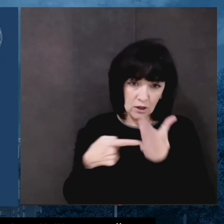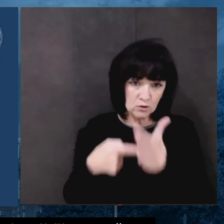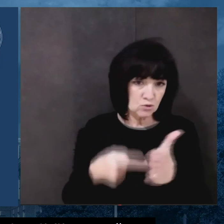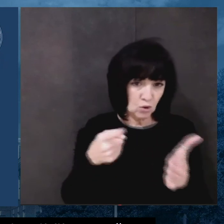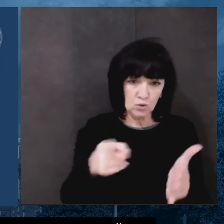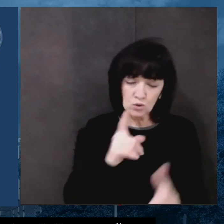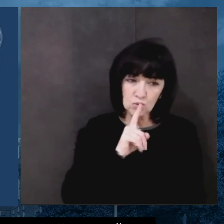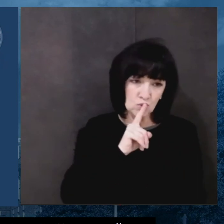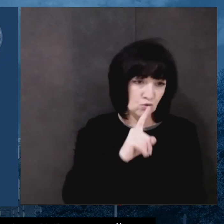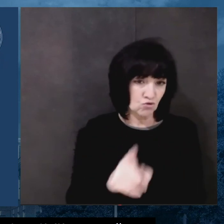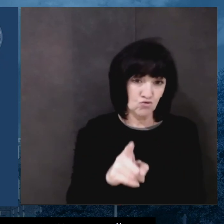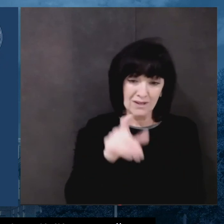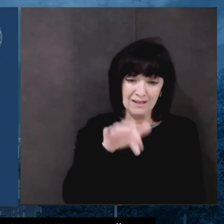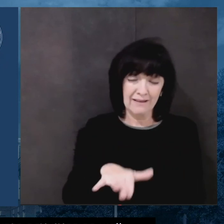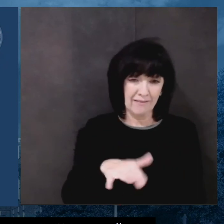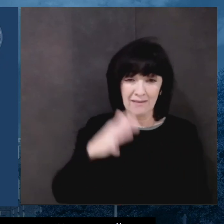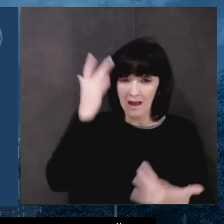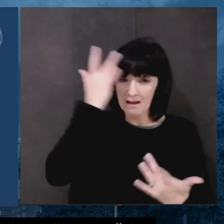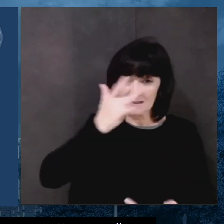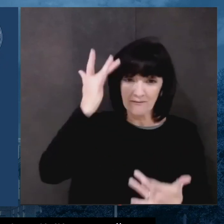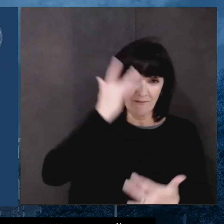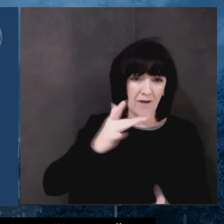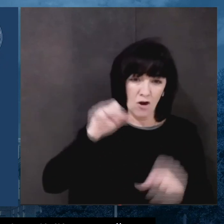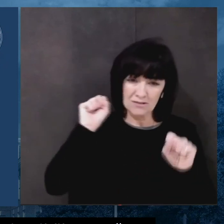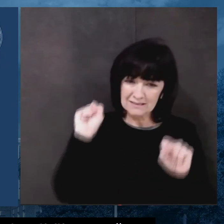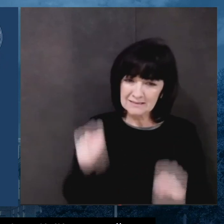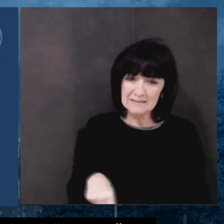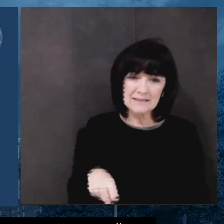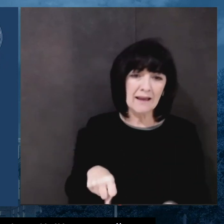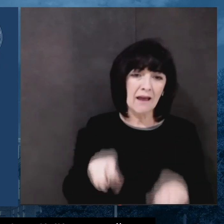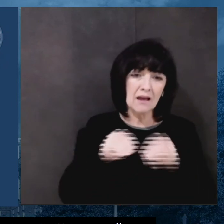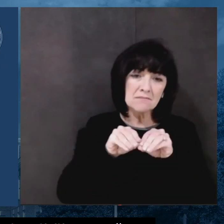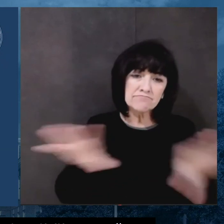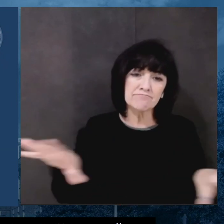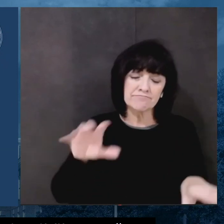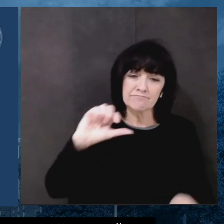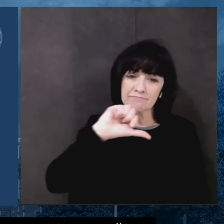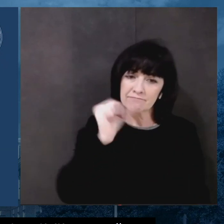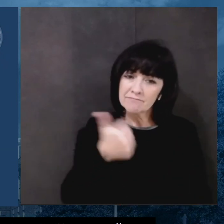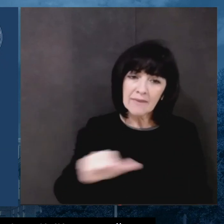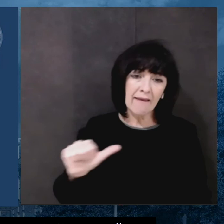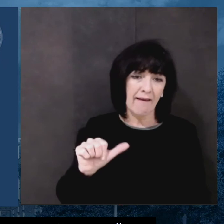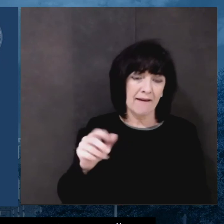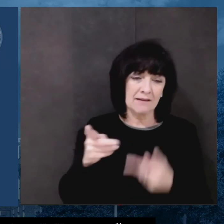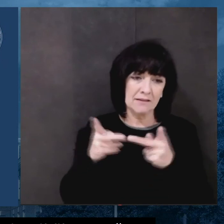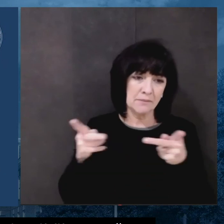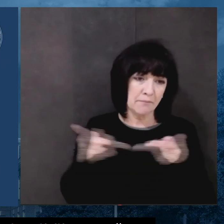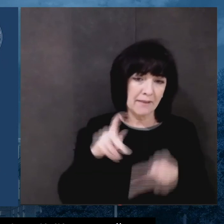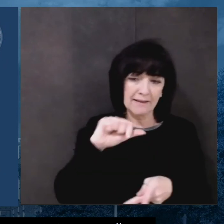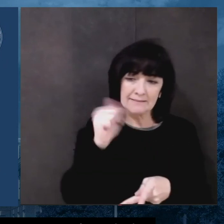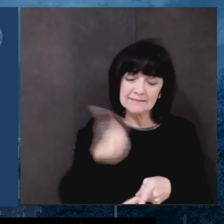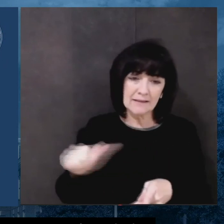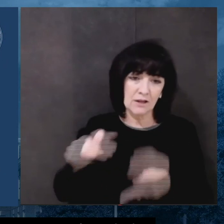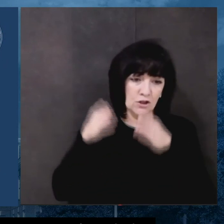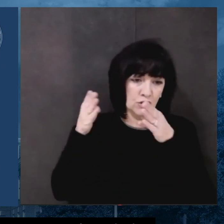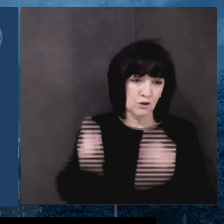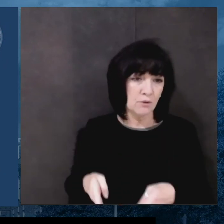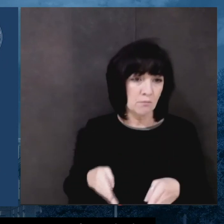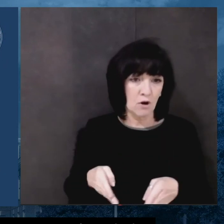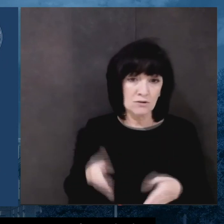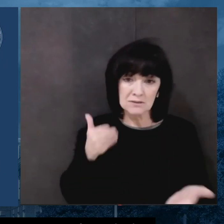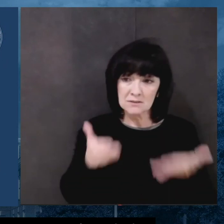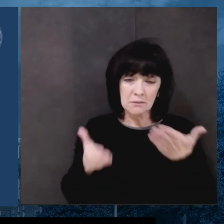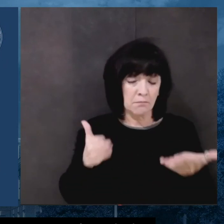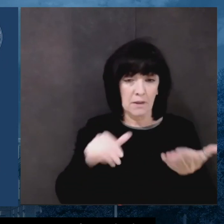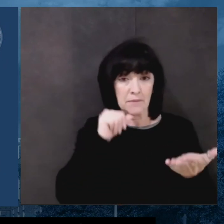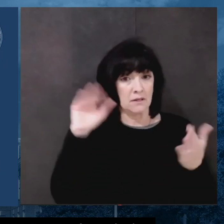frankly, the insidious nature of this virus, that you can come in contact with somebody in a way that's very unexpected.